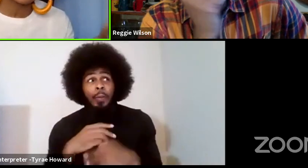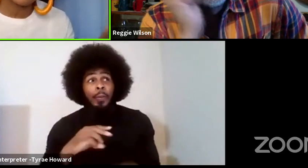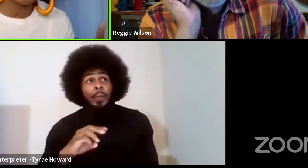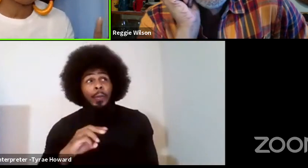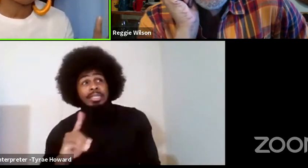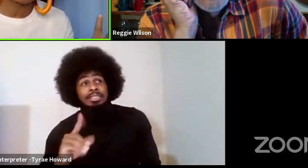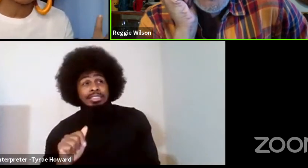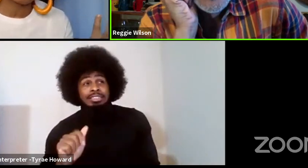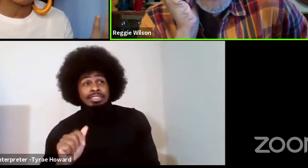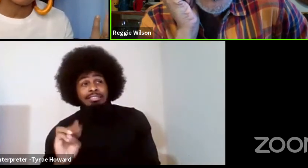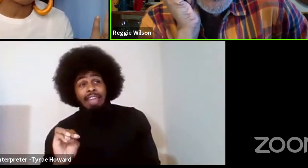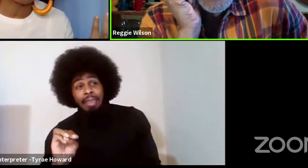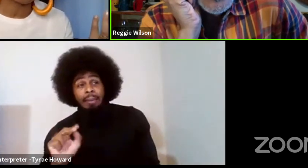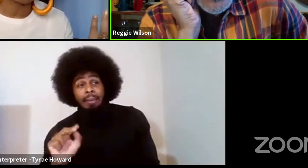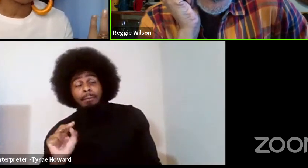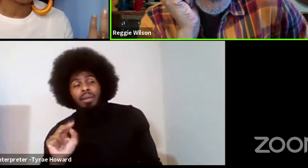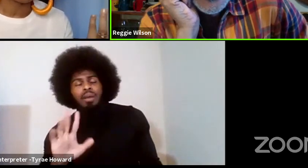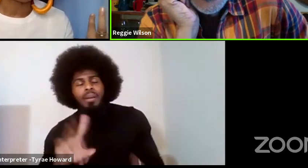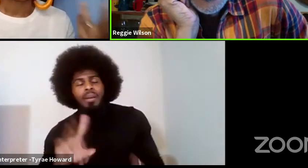It's time.